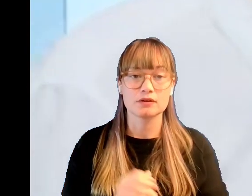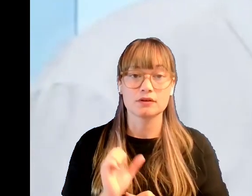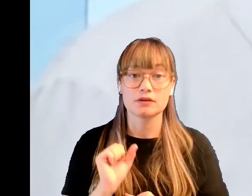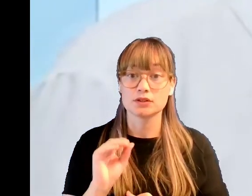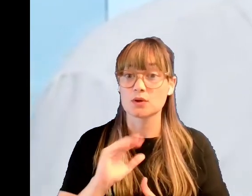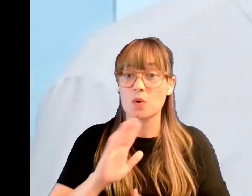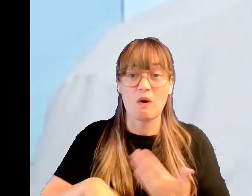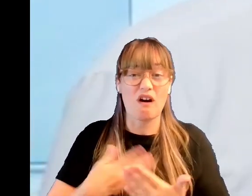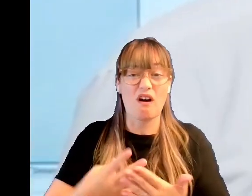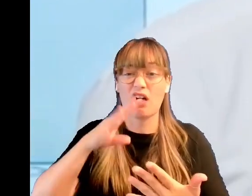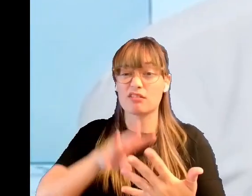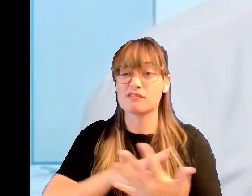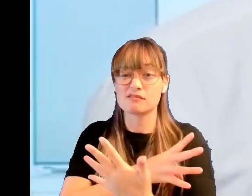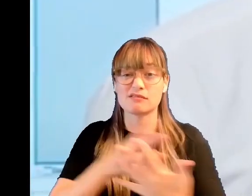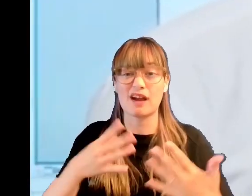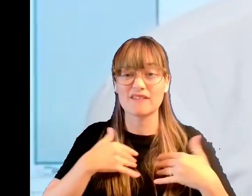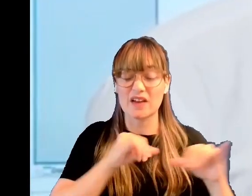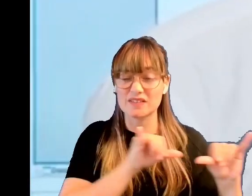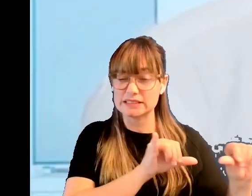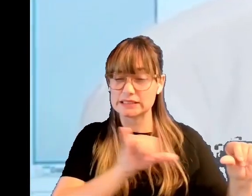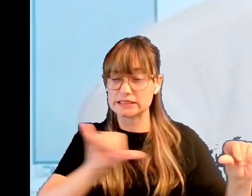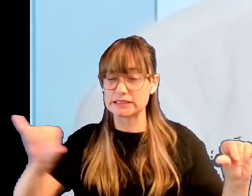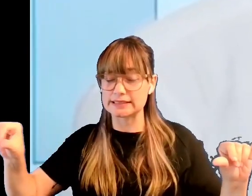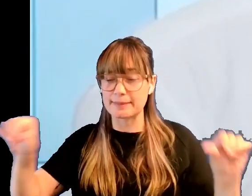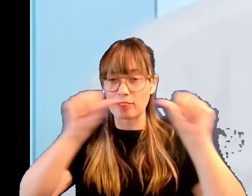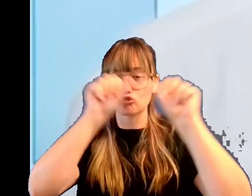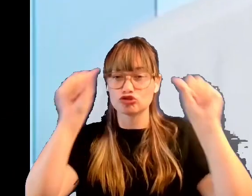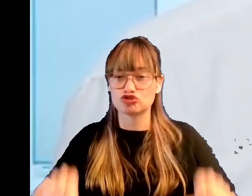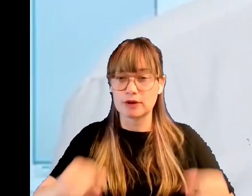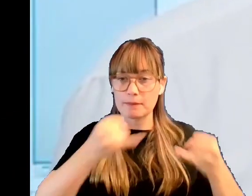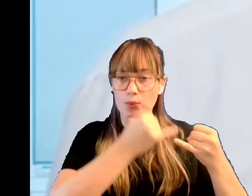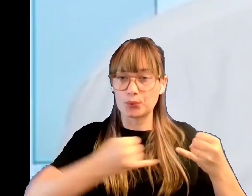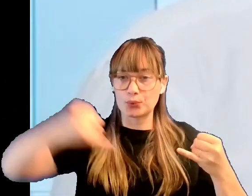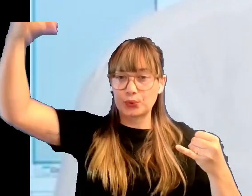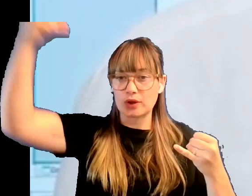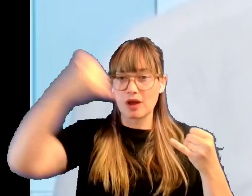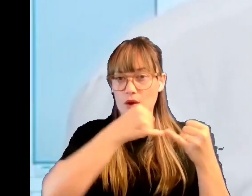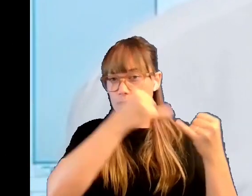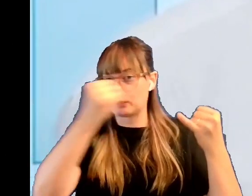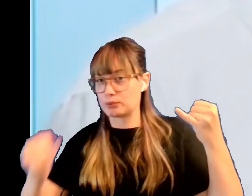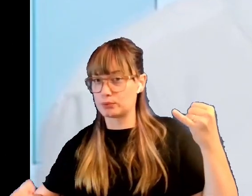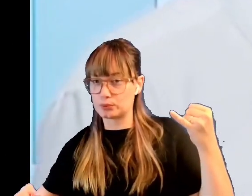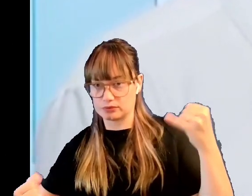x. All these graphs have similar shapes of exponential growth.